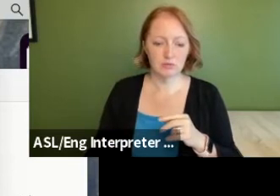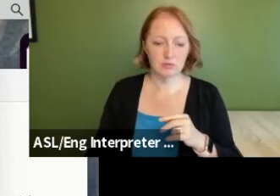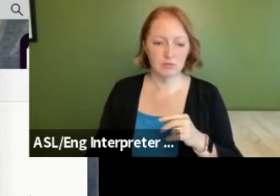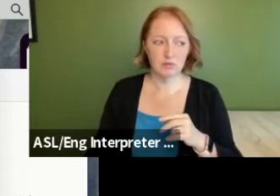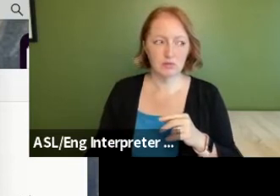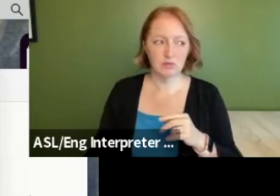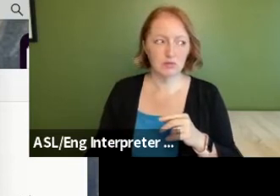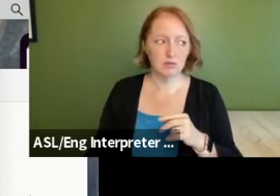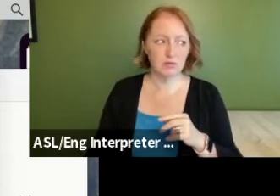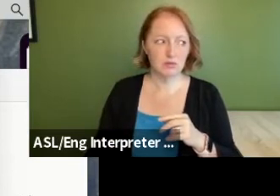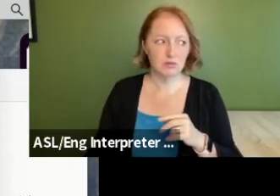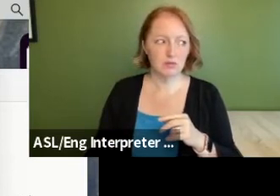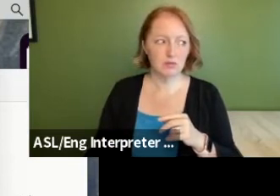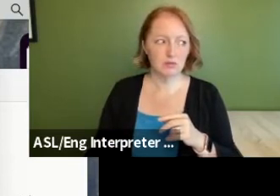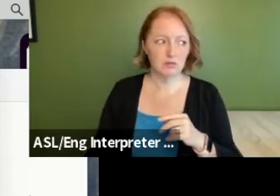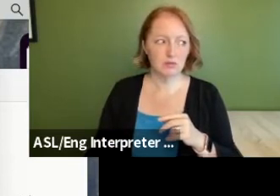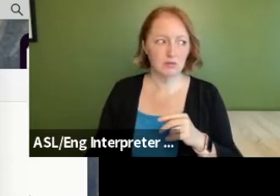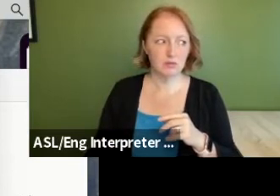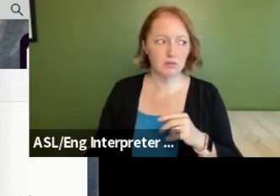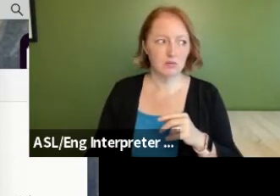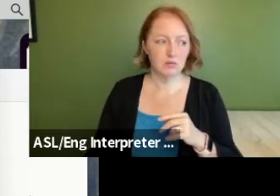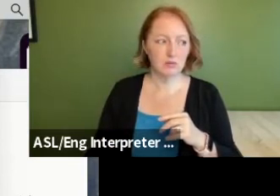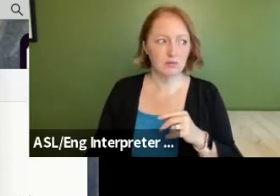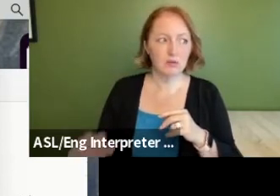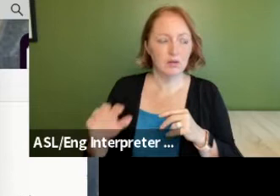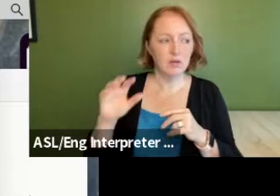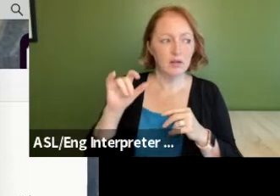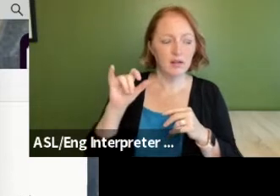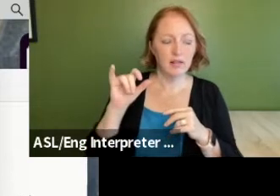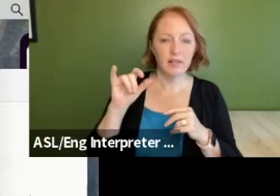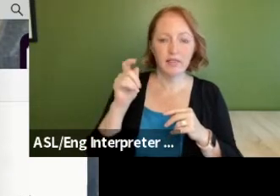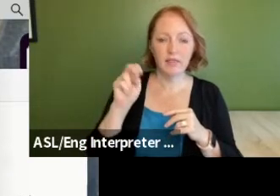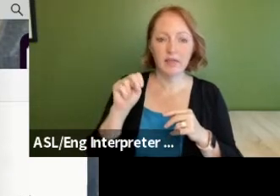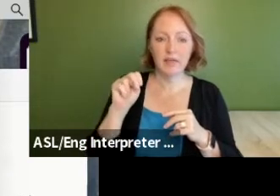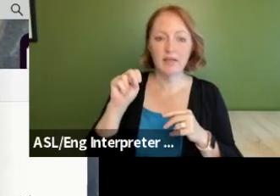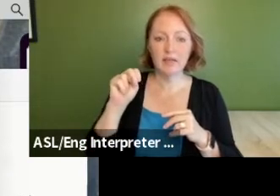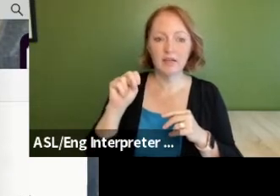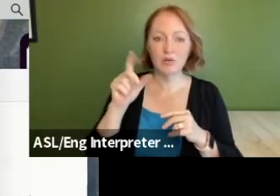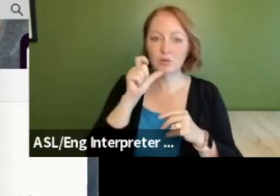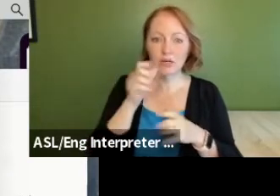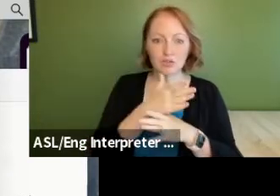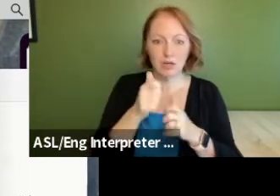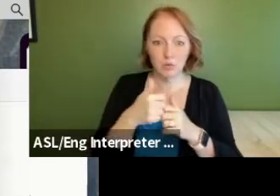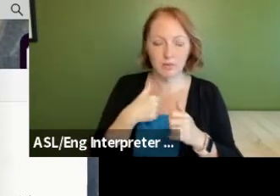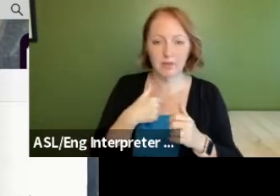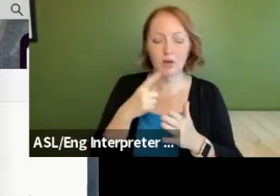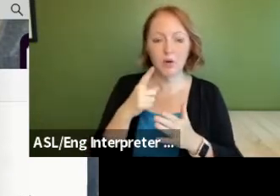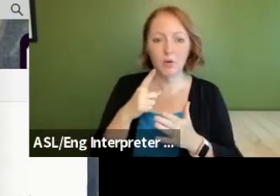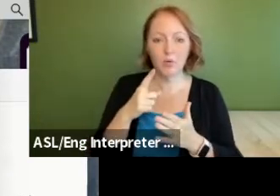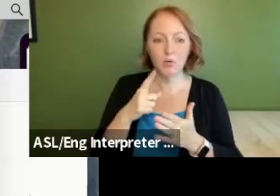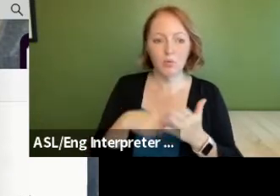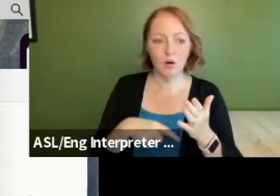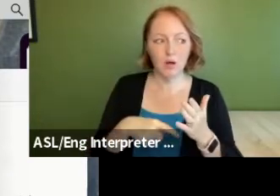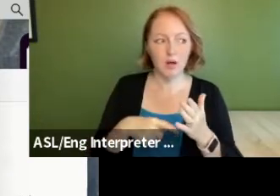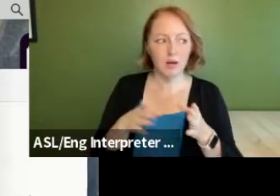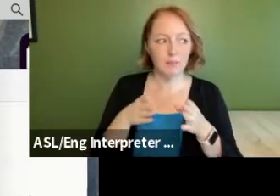the past accidents that we have studied. So can somebody think for a second, who can share with me, what is the past